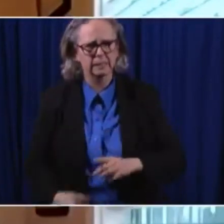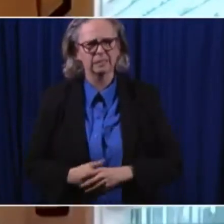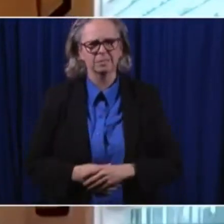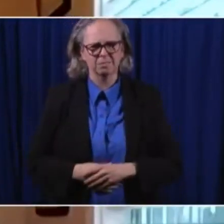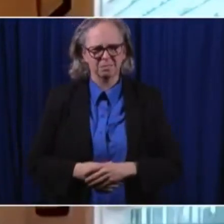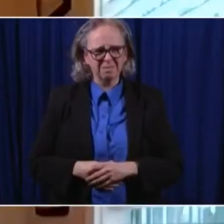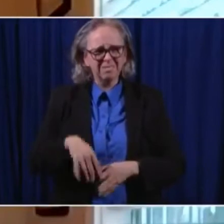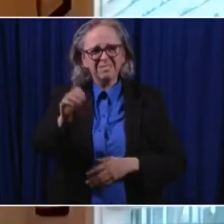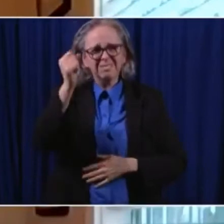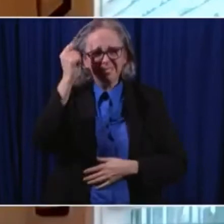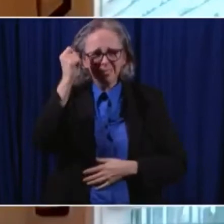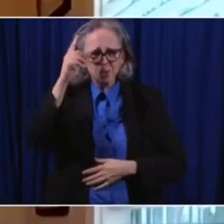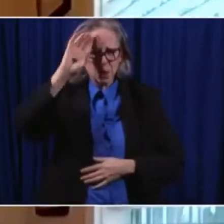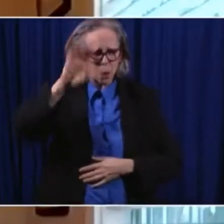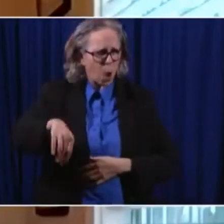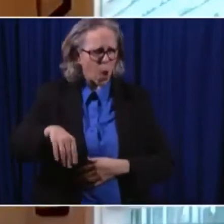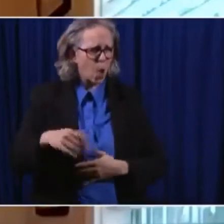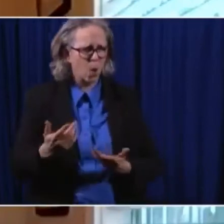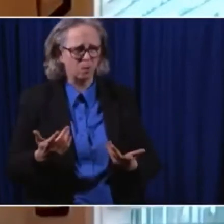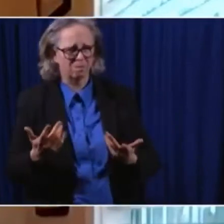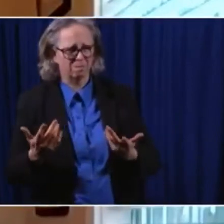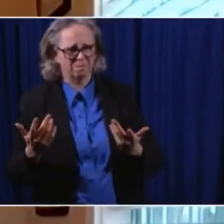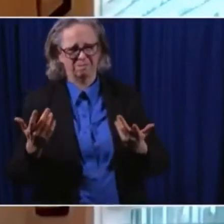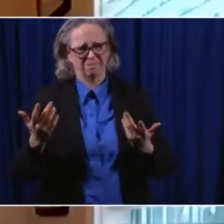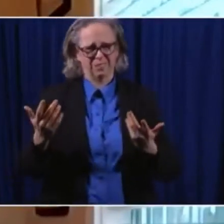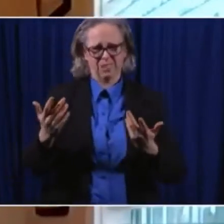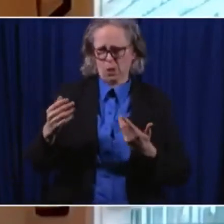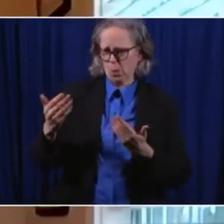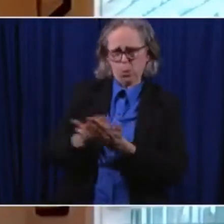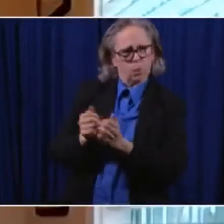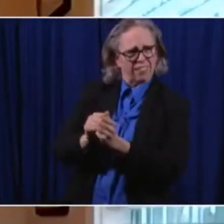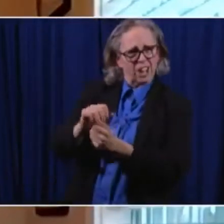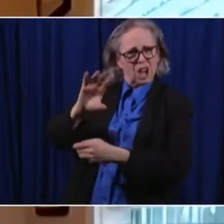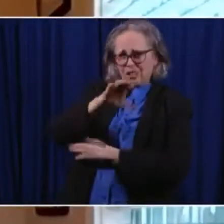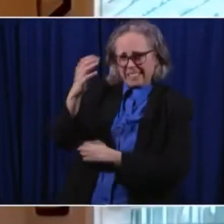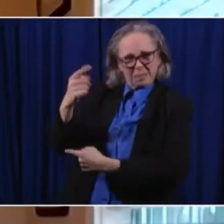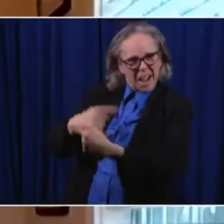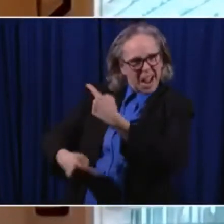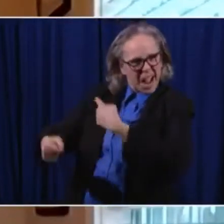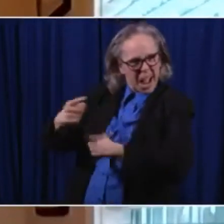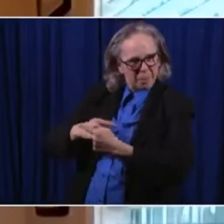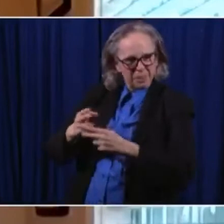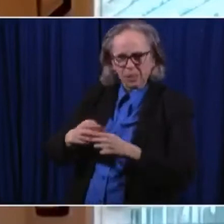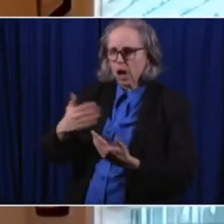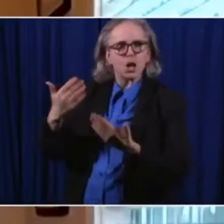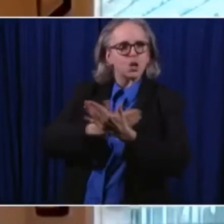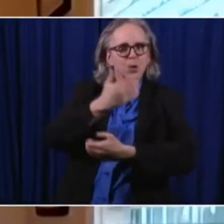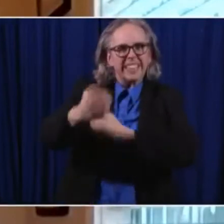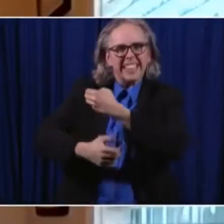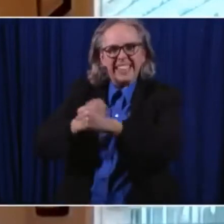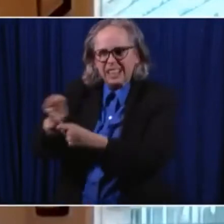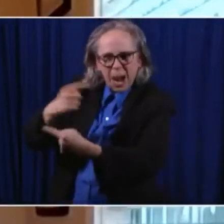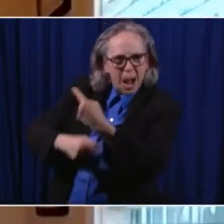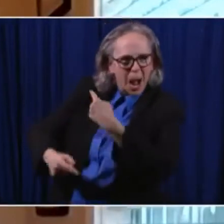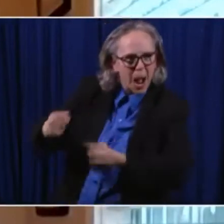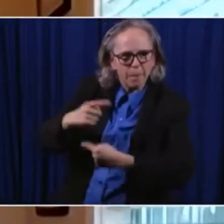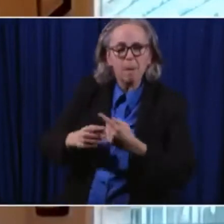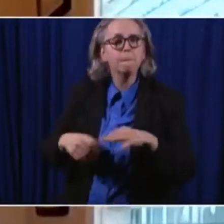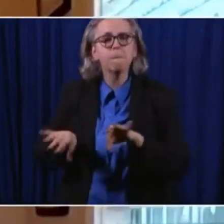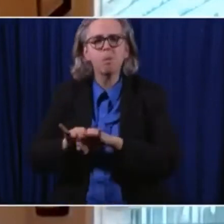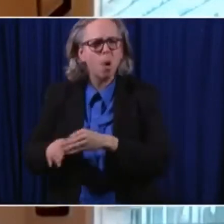the biggest holiday on our calendar, let's remember a few key points. And this